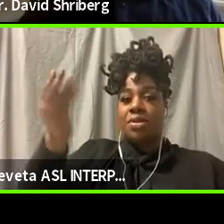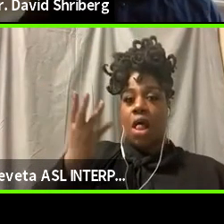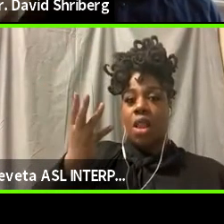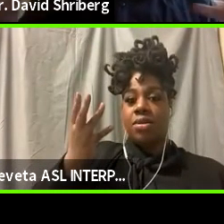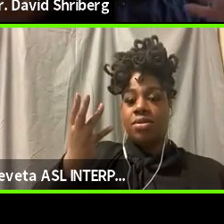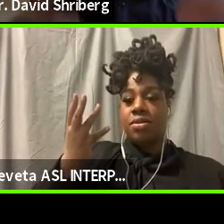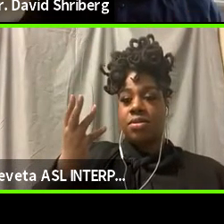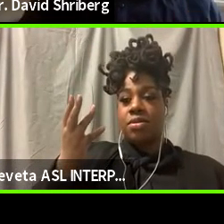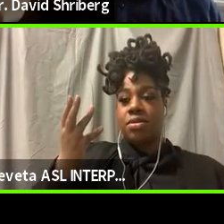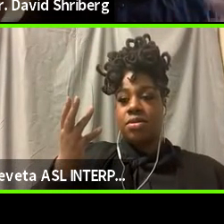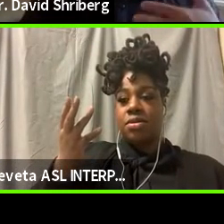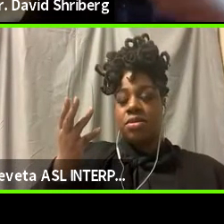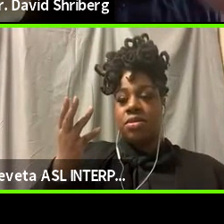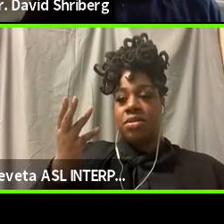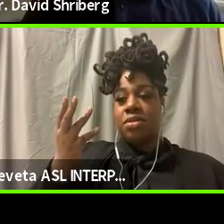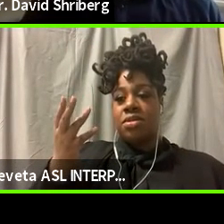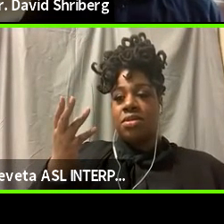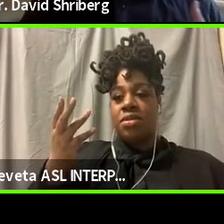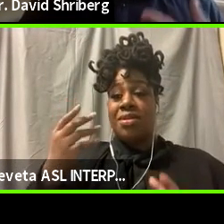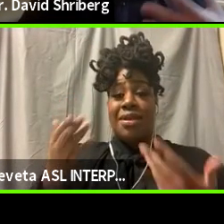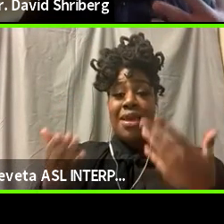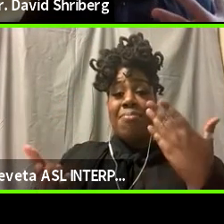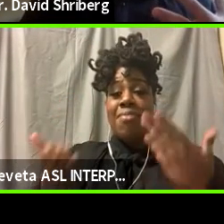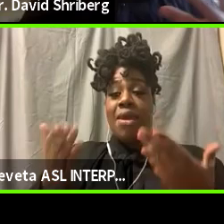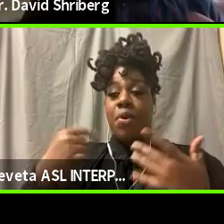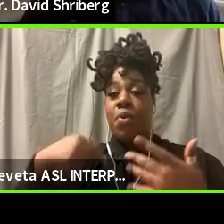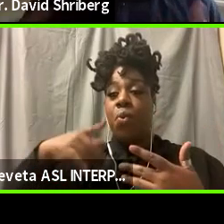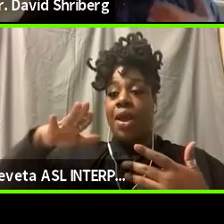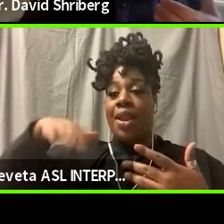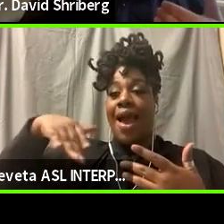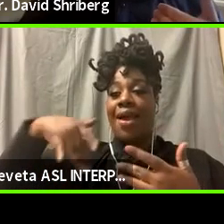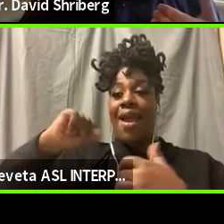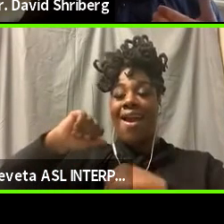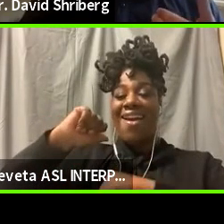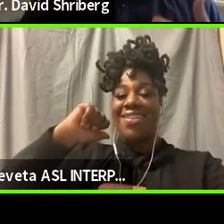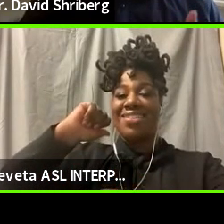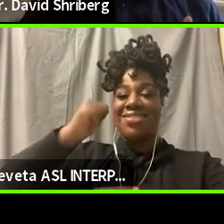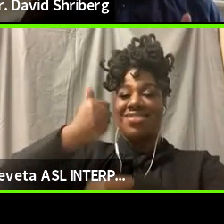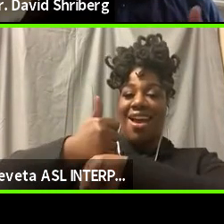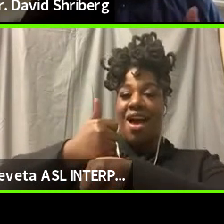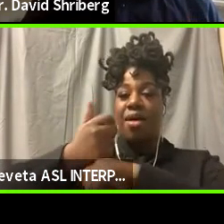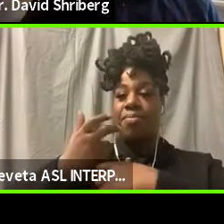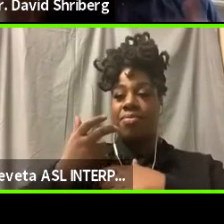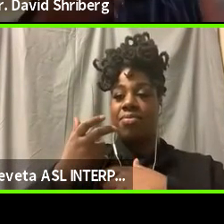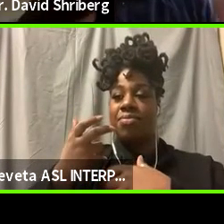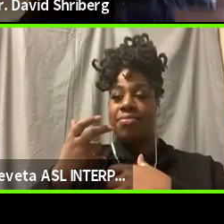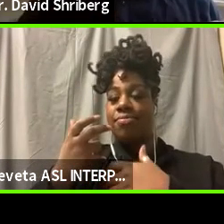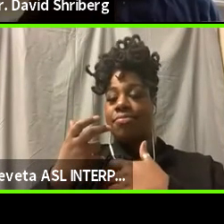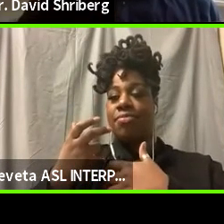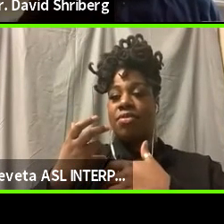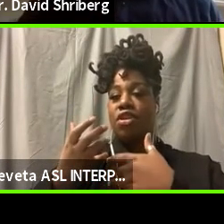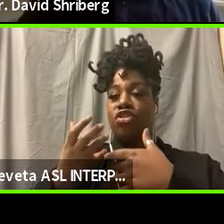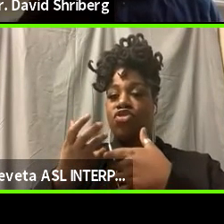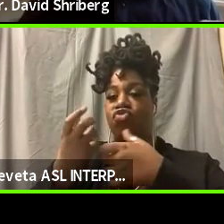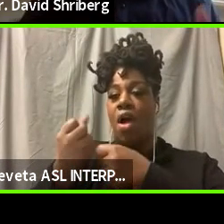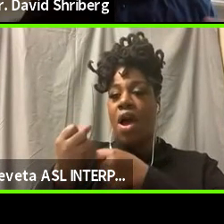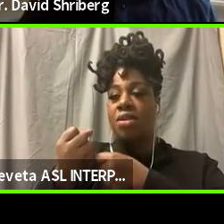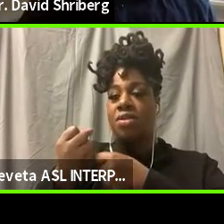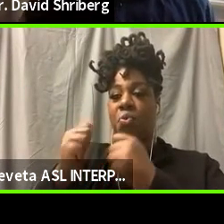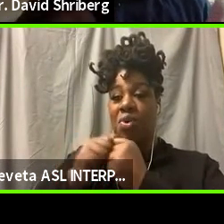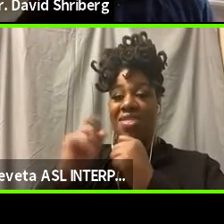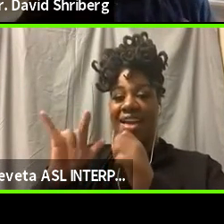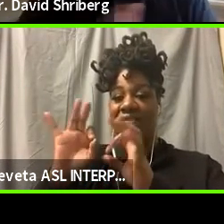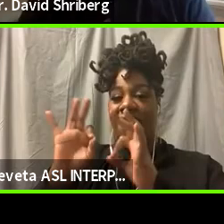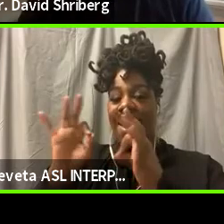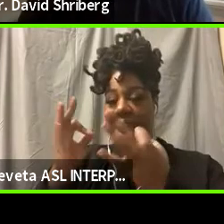not have done the work to establish the type of trust that Daniel was just speaking about to connect that. So